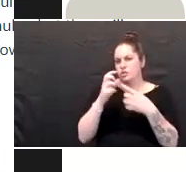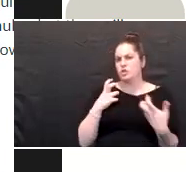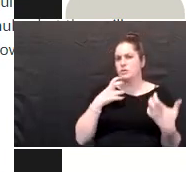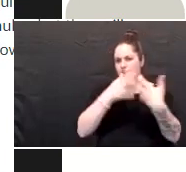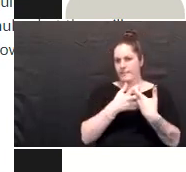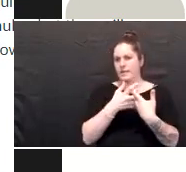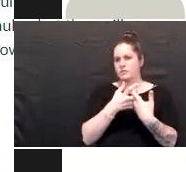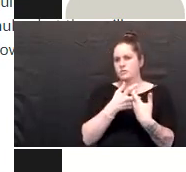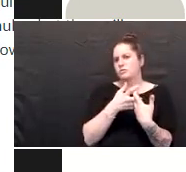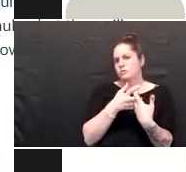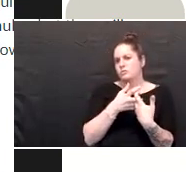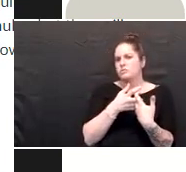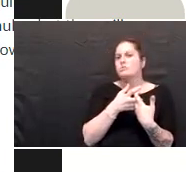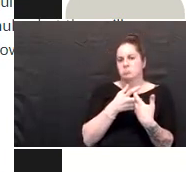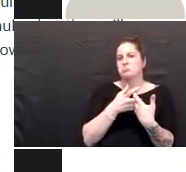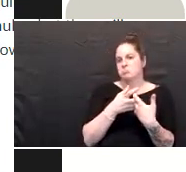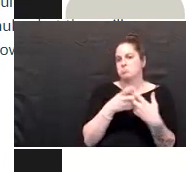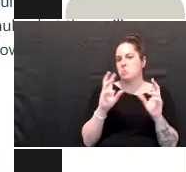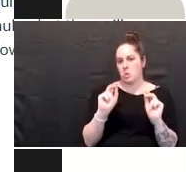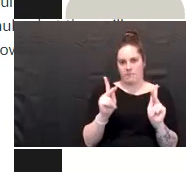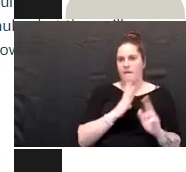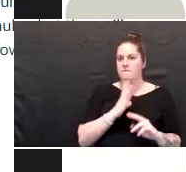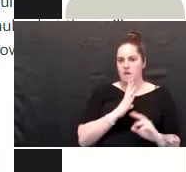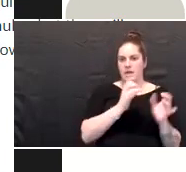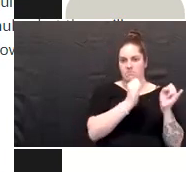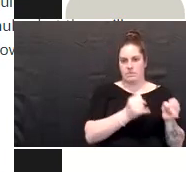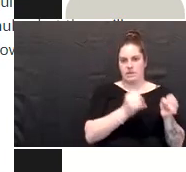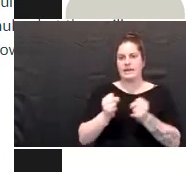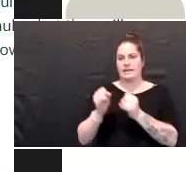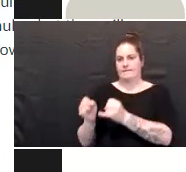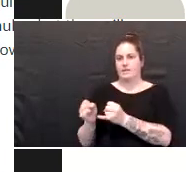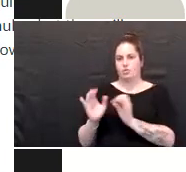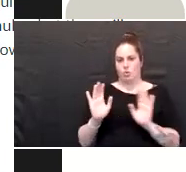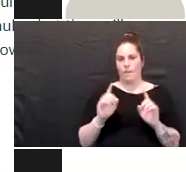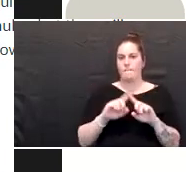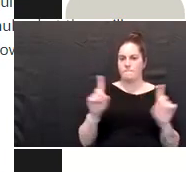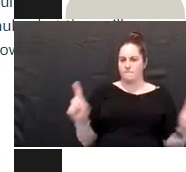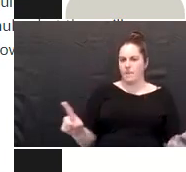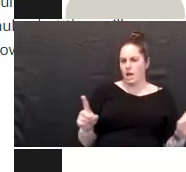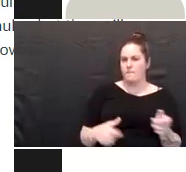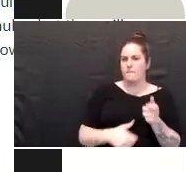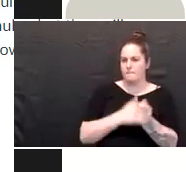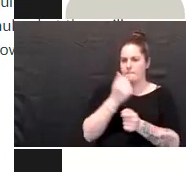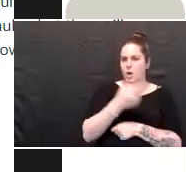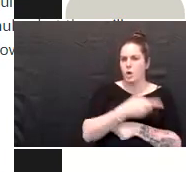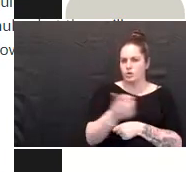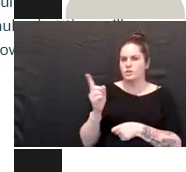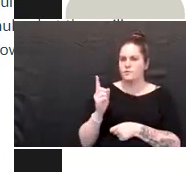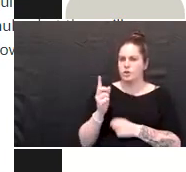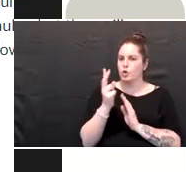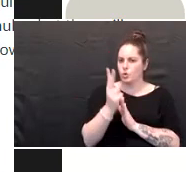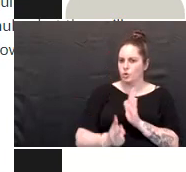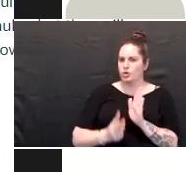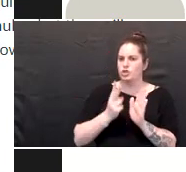know, that's an individual thing. But by and large, you have for the bulk of the class, you'll